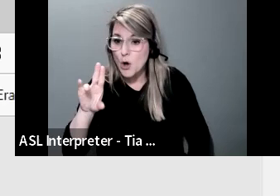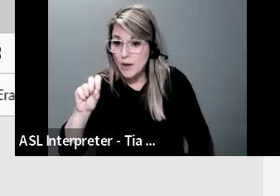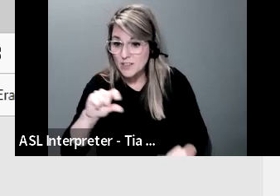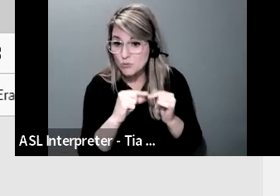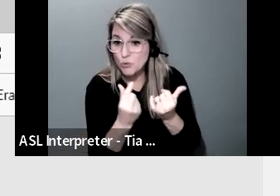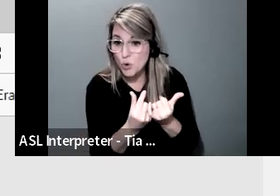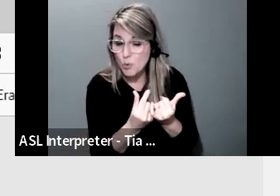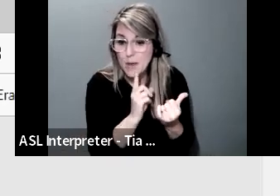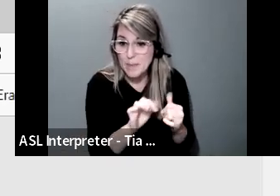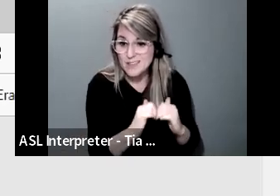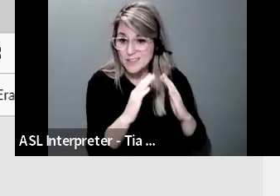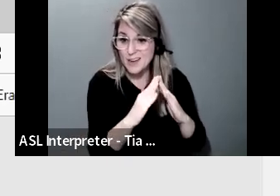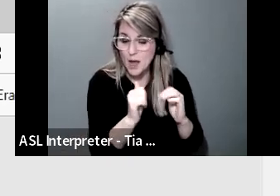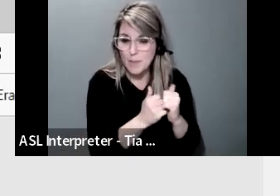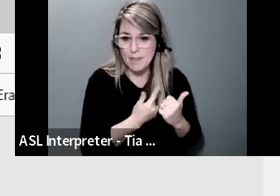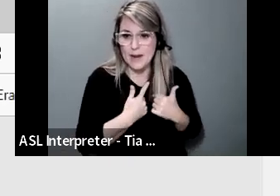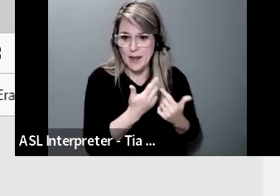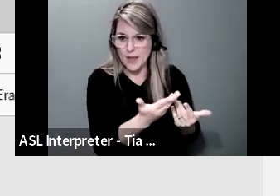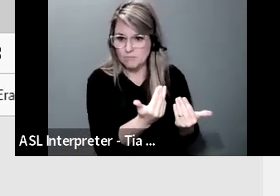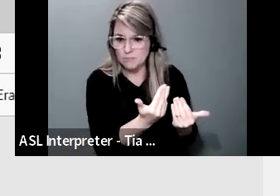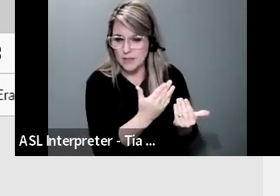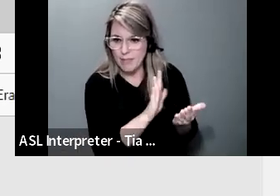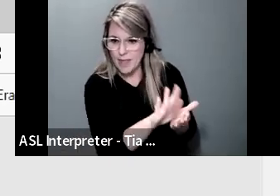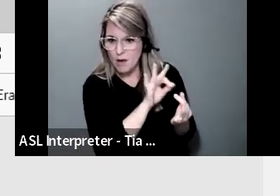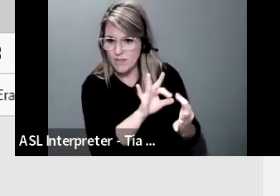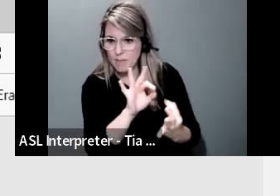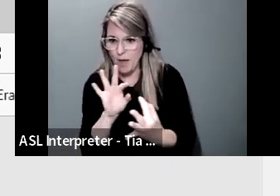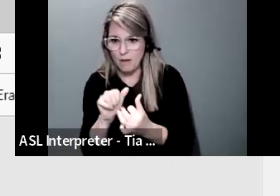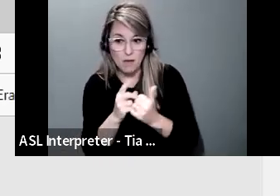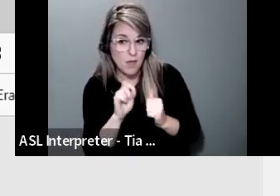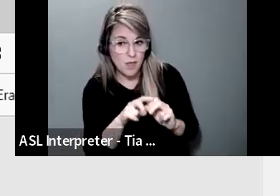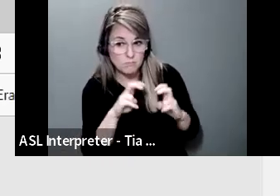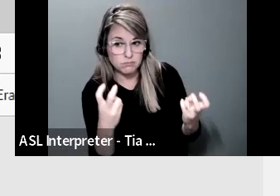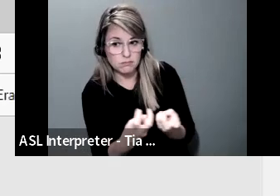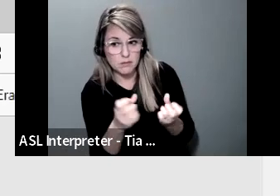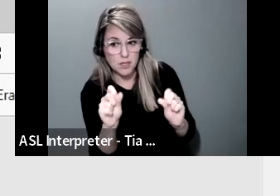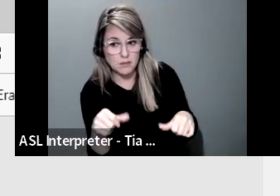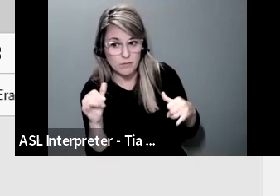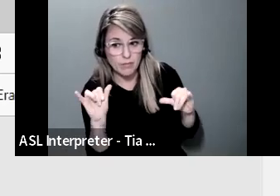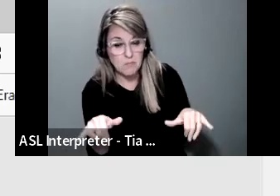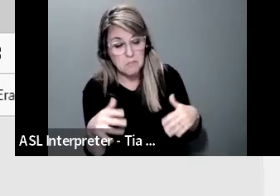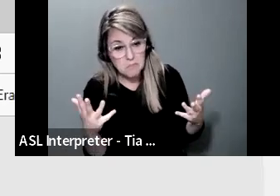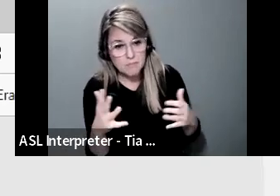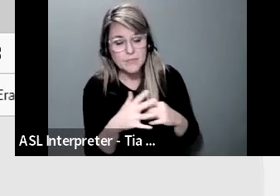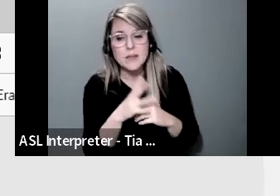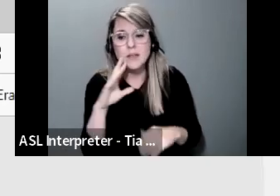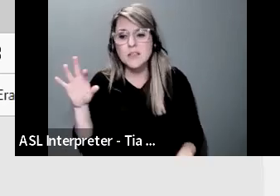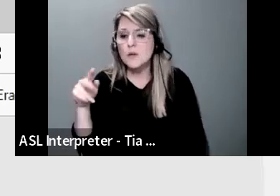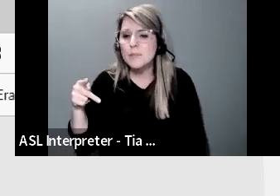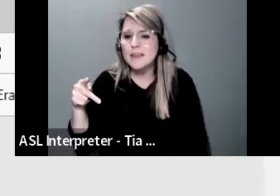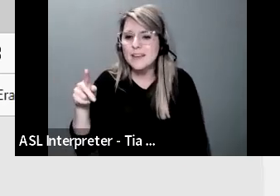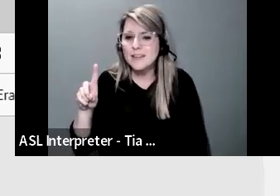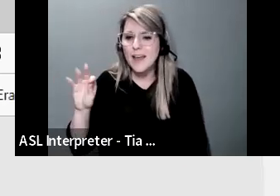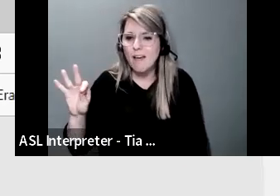centers. So that is just an example. And again, you'll get the blank version of this and the example in PDF so that you can use this